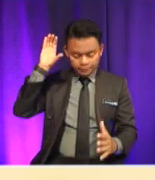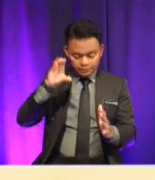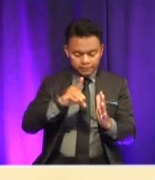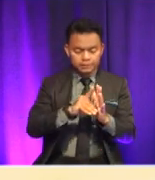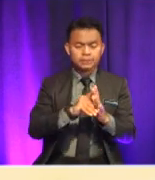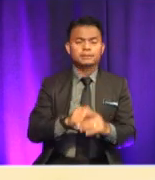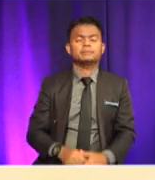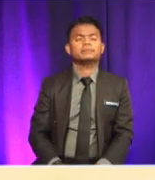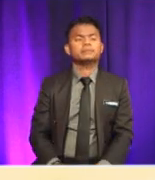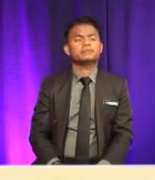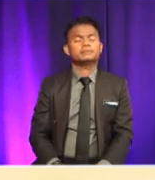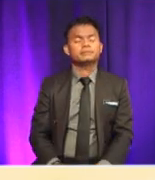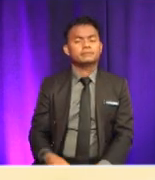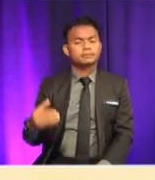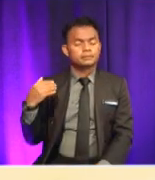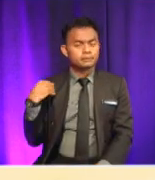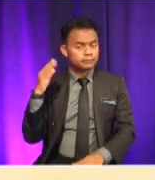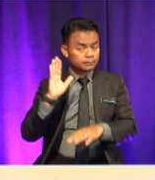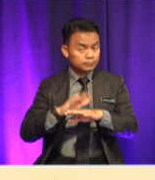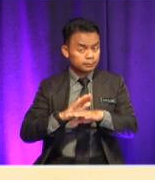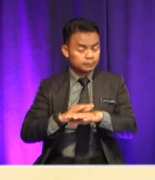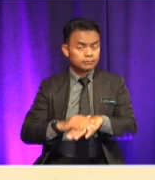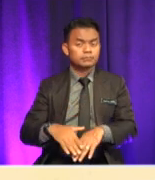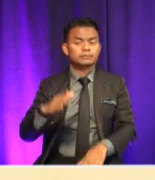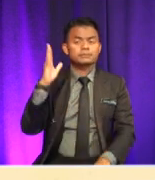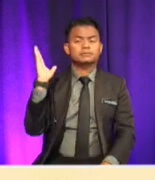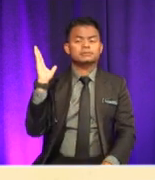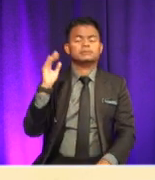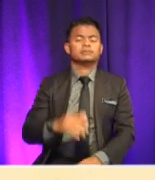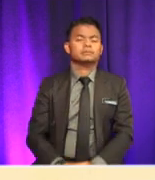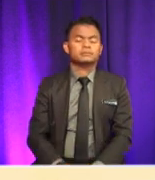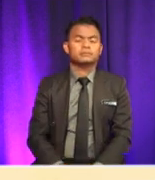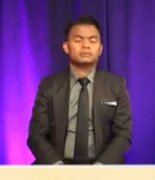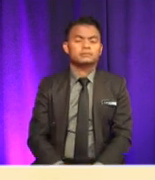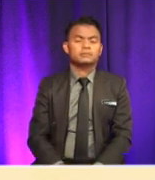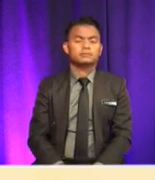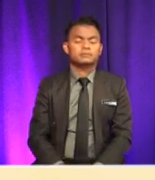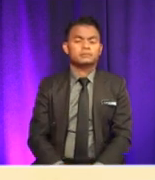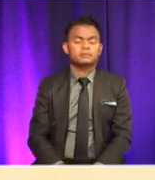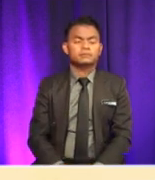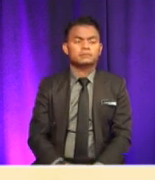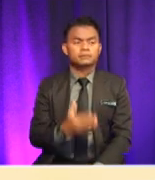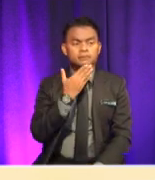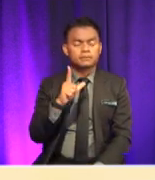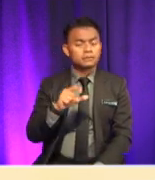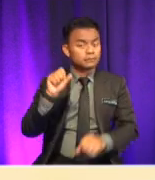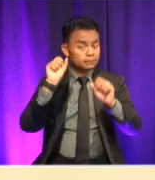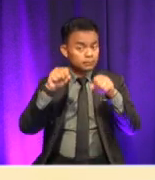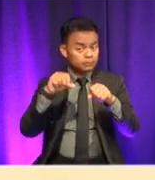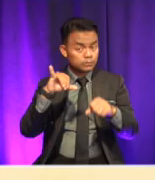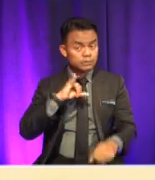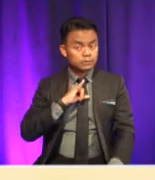rising action, the climax, the falling action, and the resolution. All right. All right. Can I ask my students a